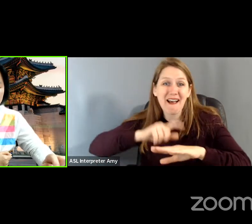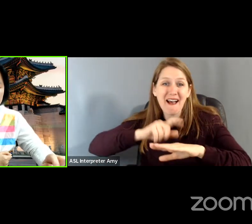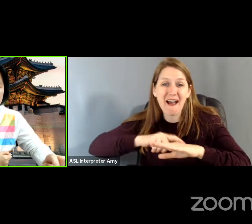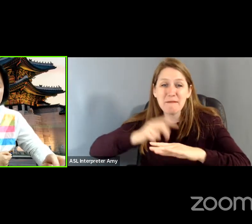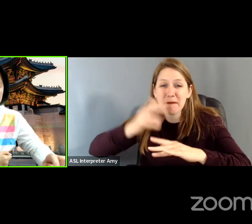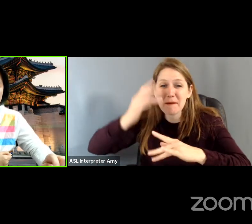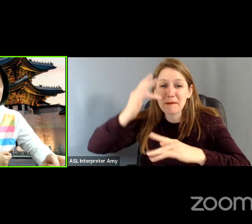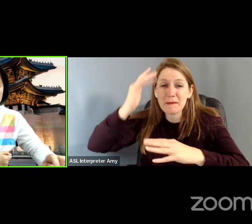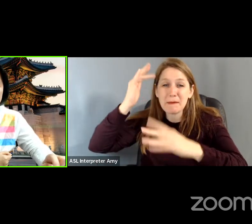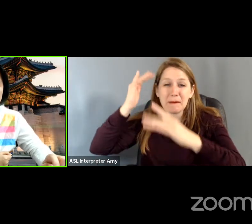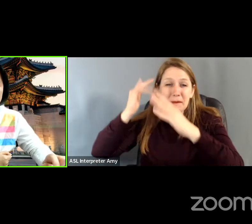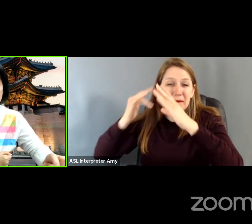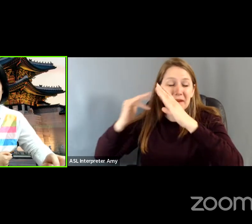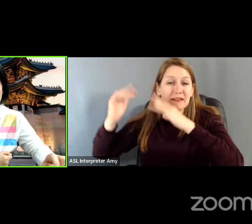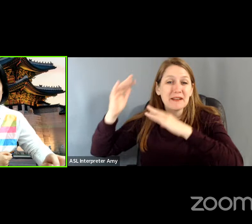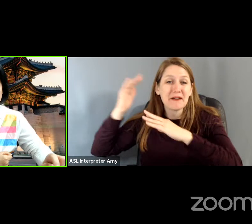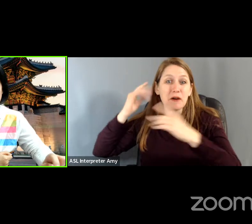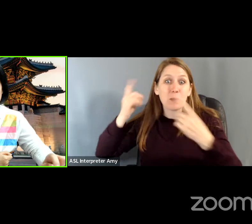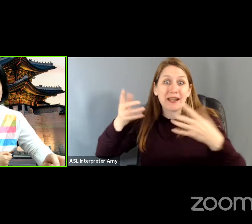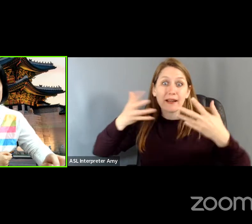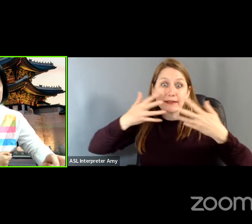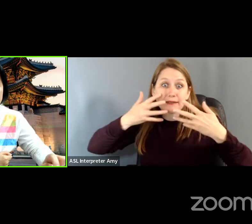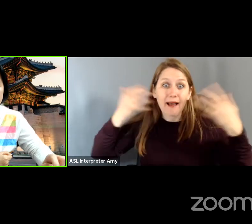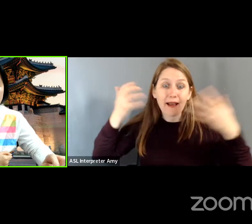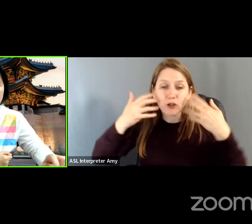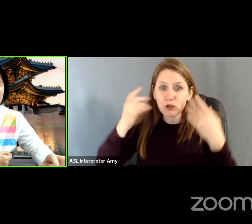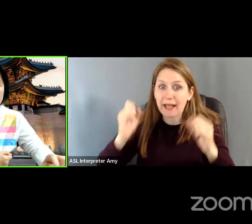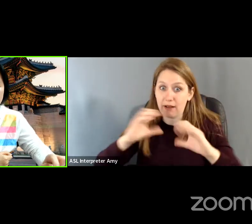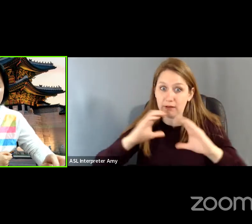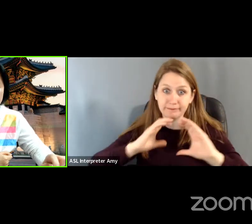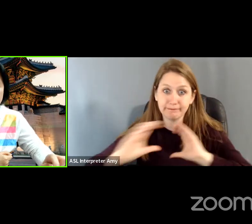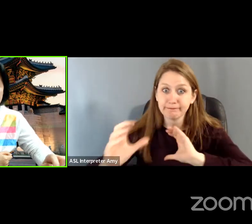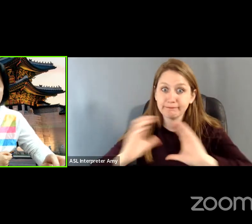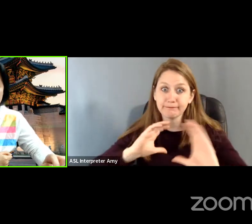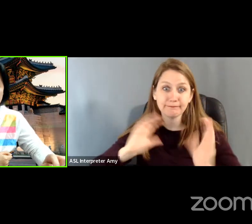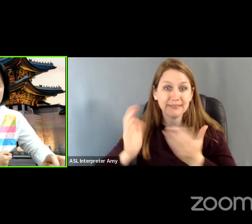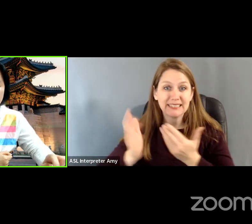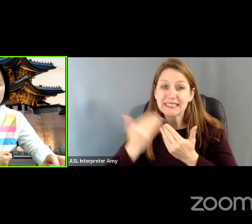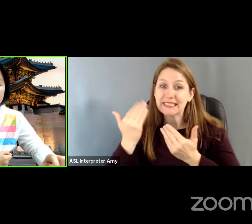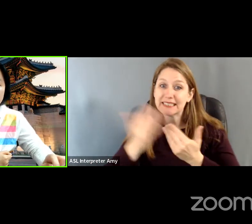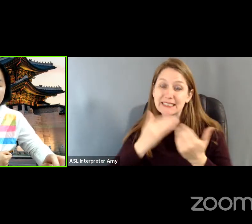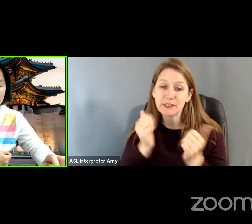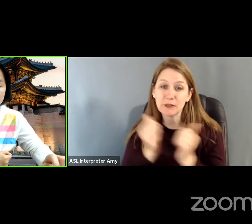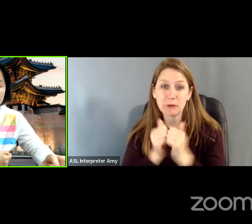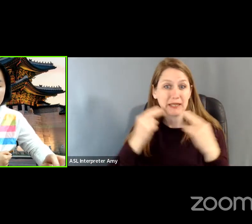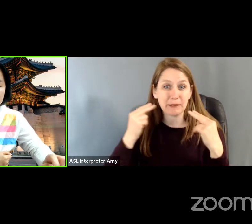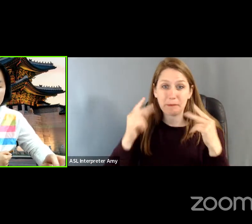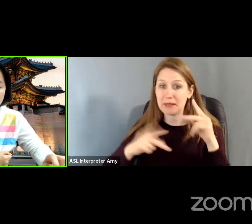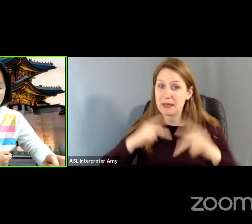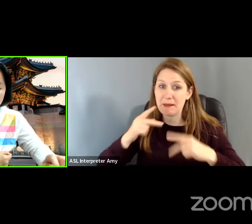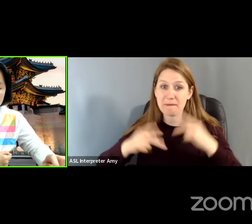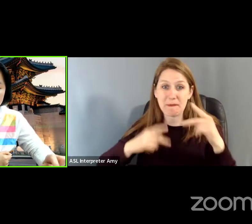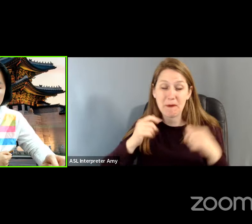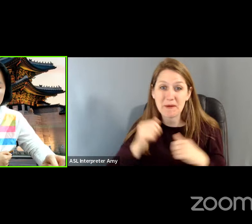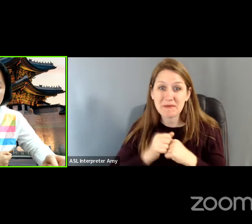in which a tiger can communicate freely with humans, and